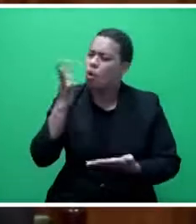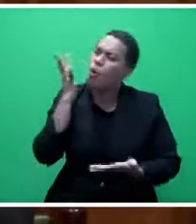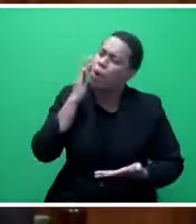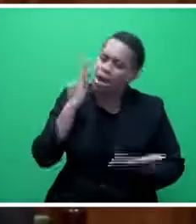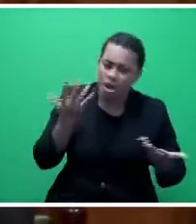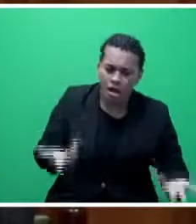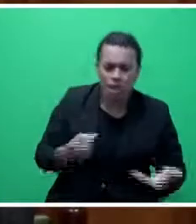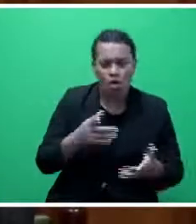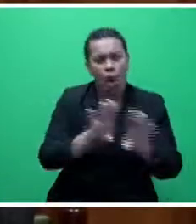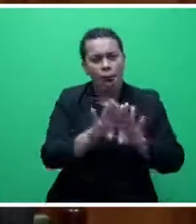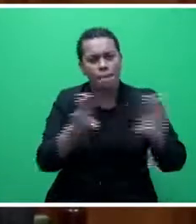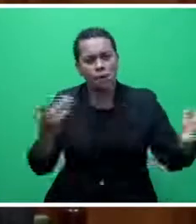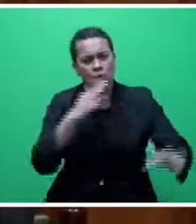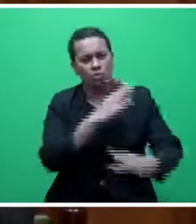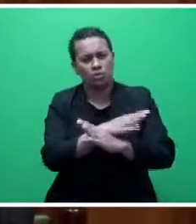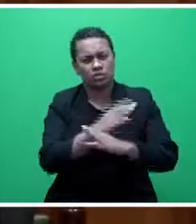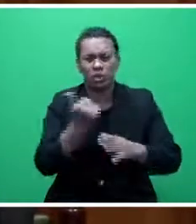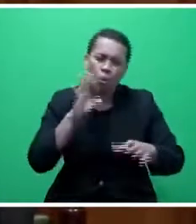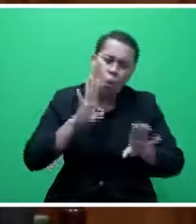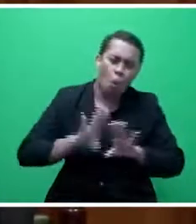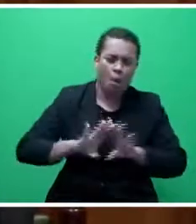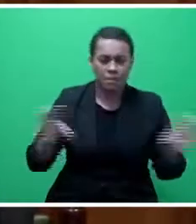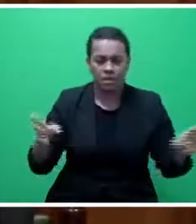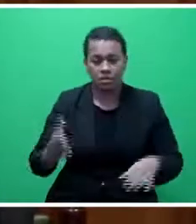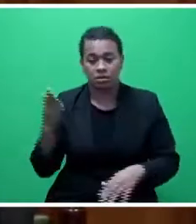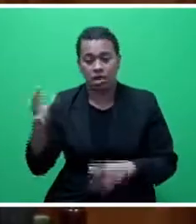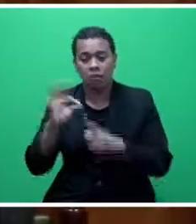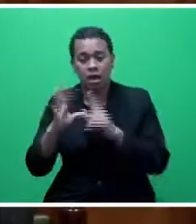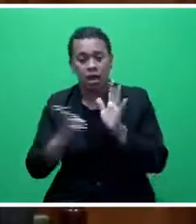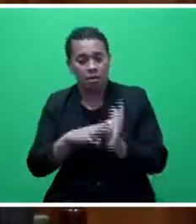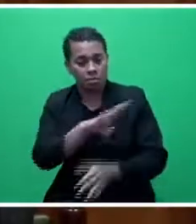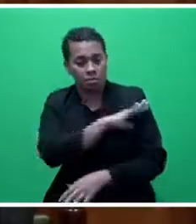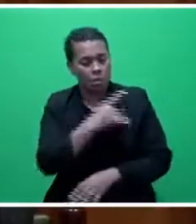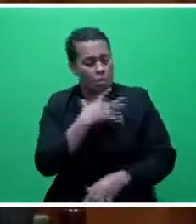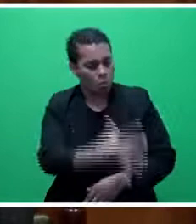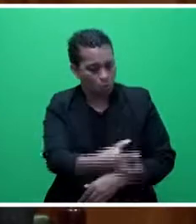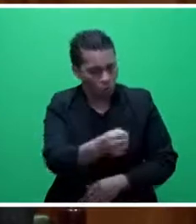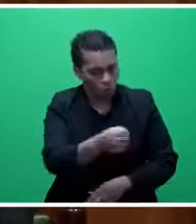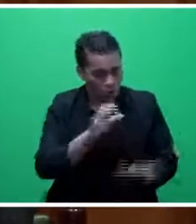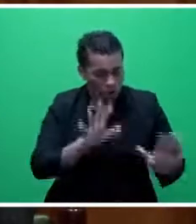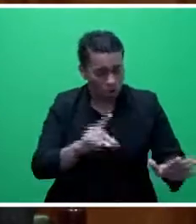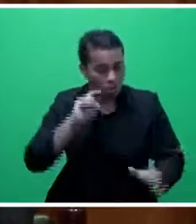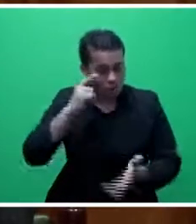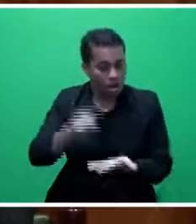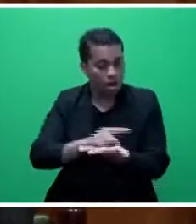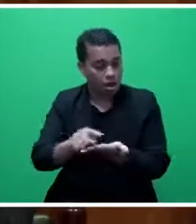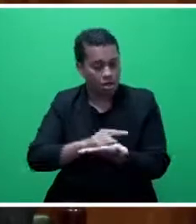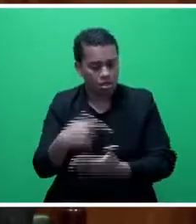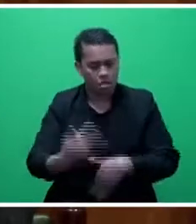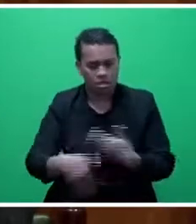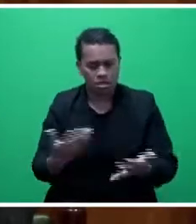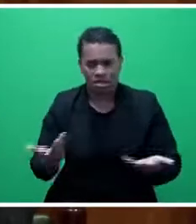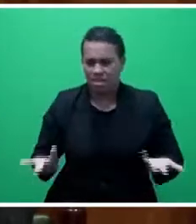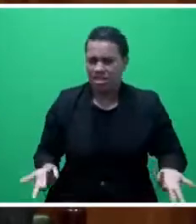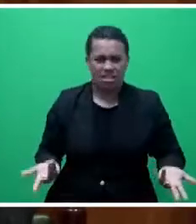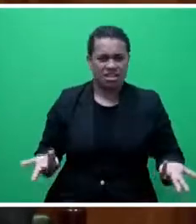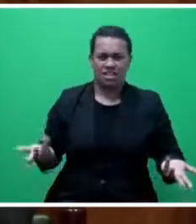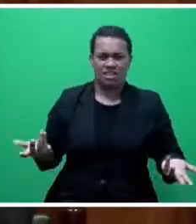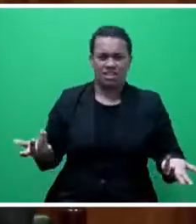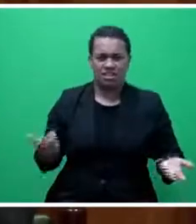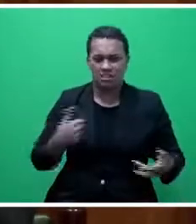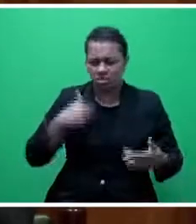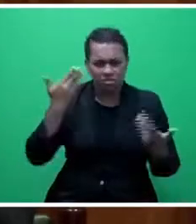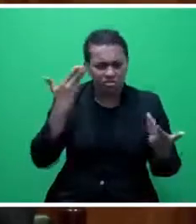very badly on the way we do things, and hence affects the confidence of of the institutions in this country. So,